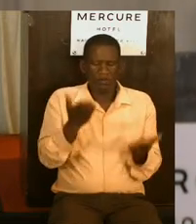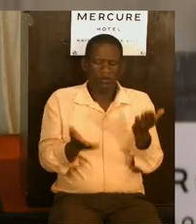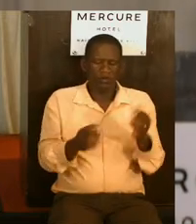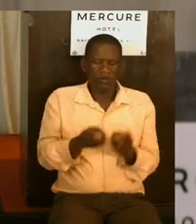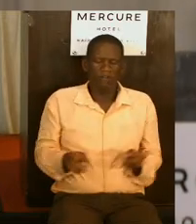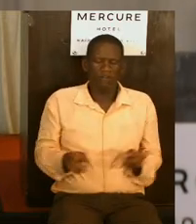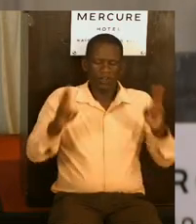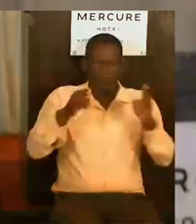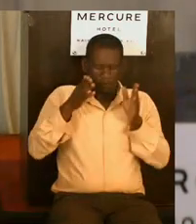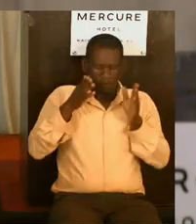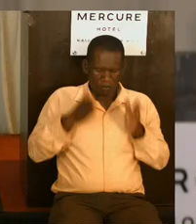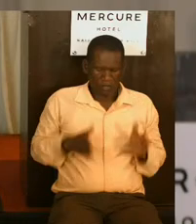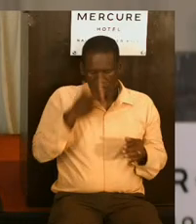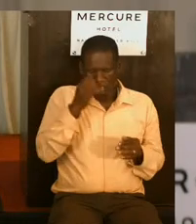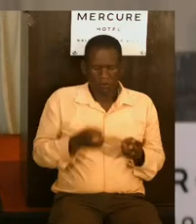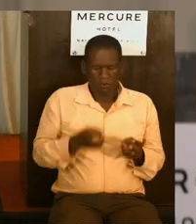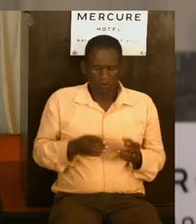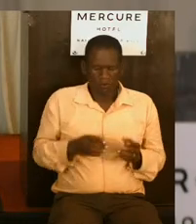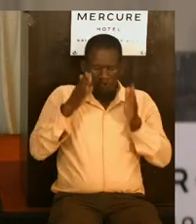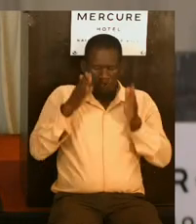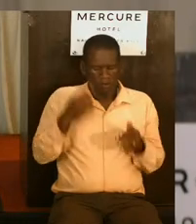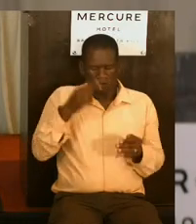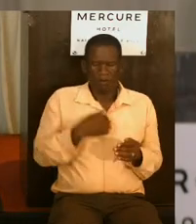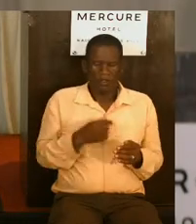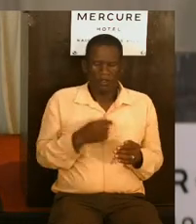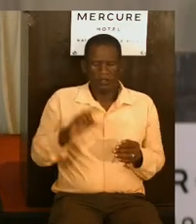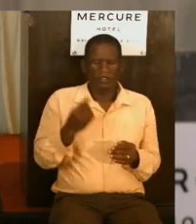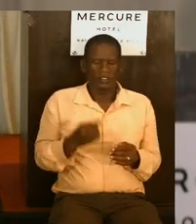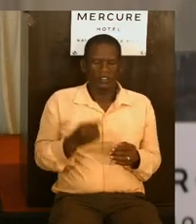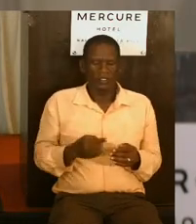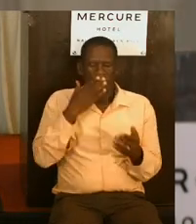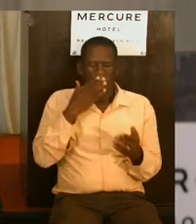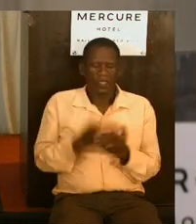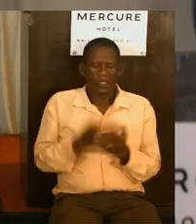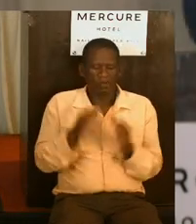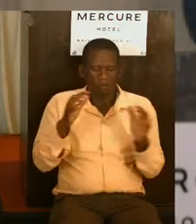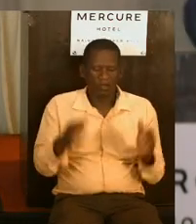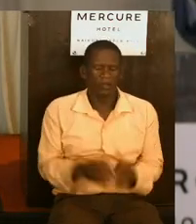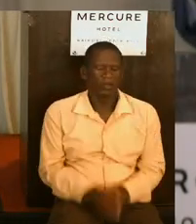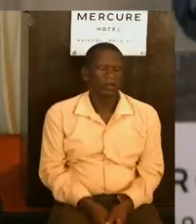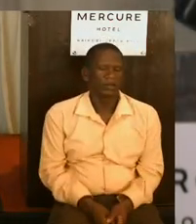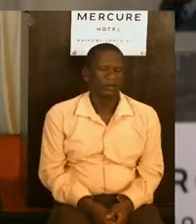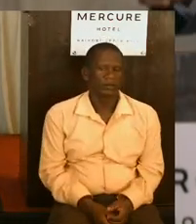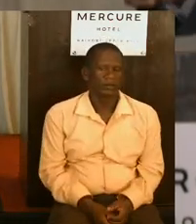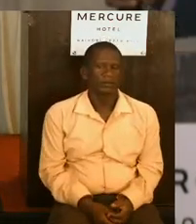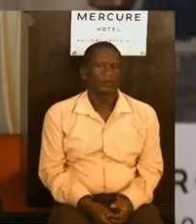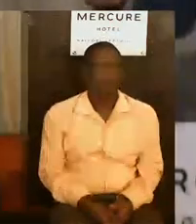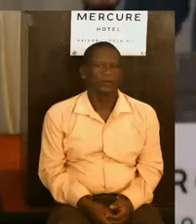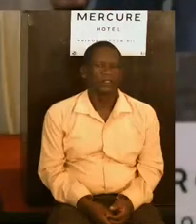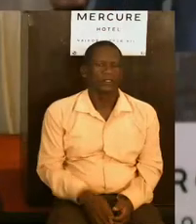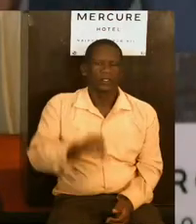Humanity because Humanity for me comes fast and thank you very much